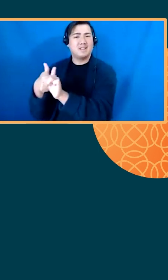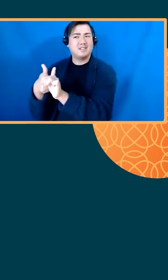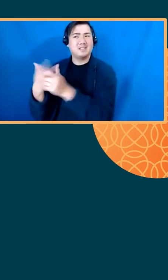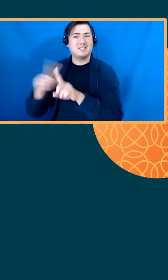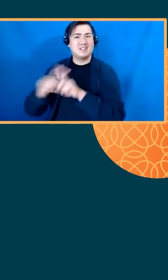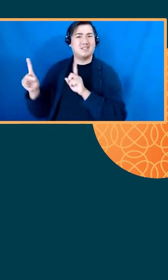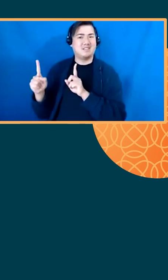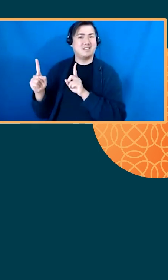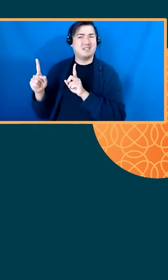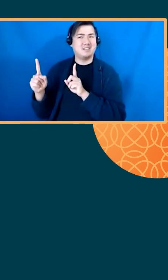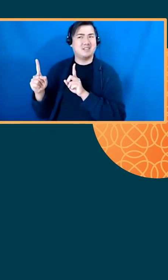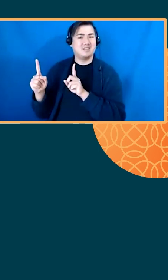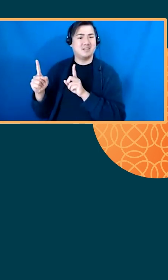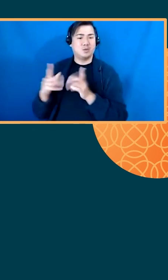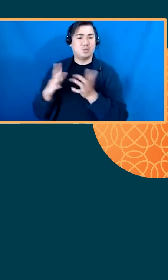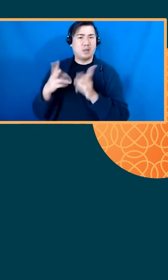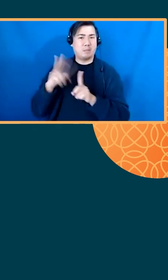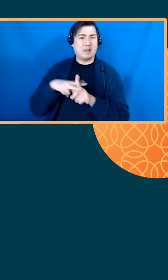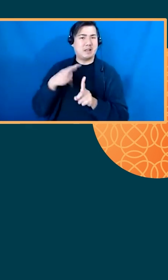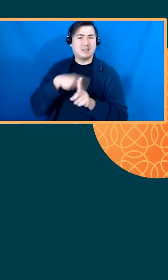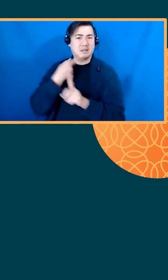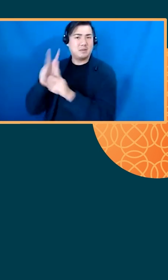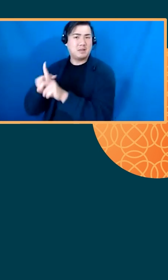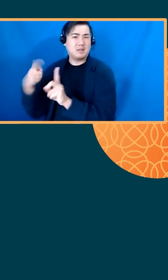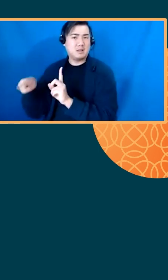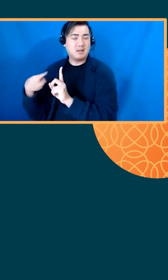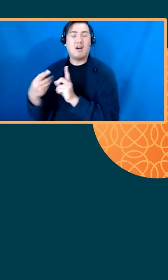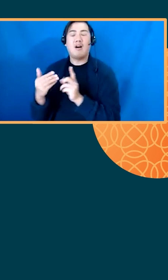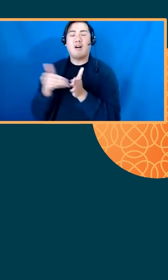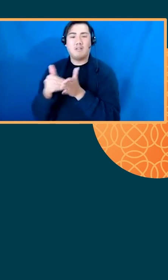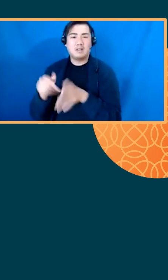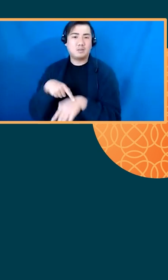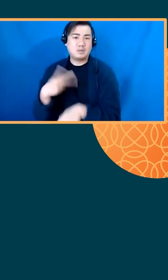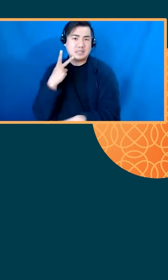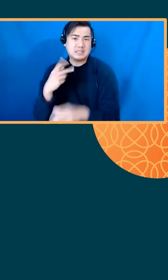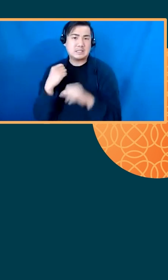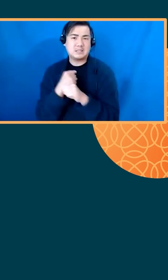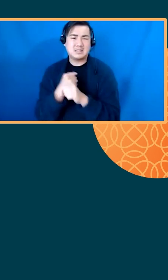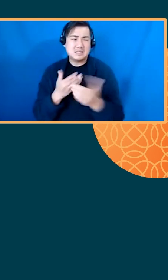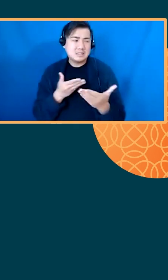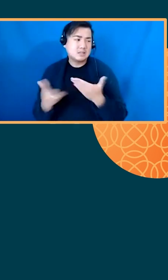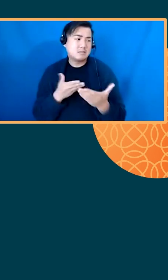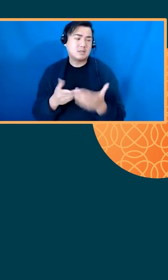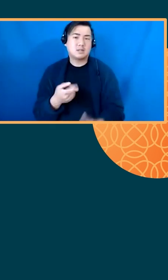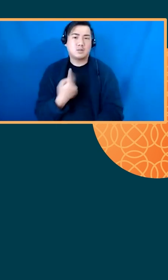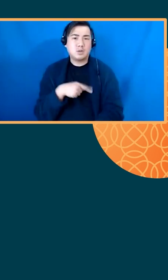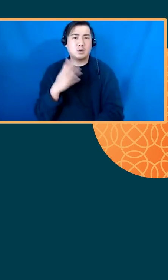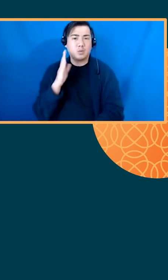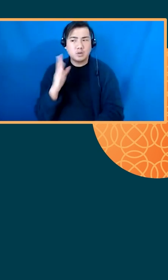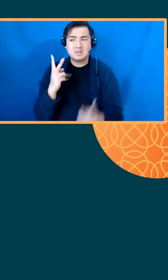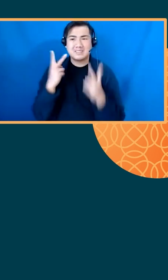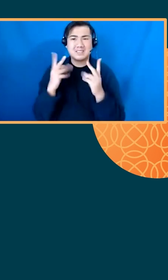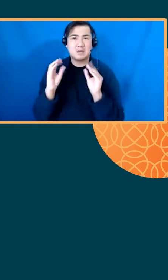And so when you look at the data, what we see time and again is that it doesn't matter that there are going to be more and more Black and